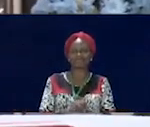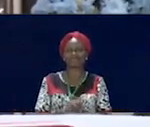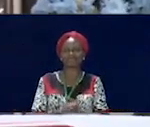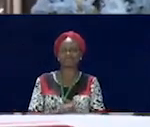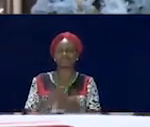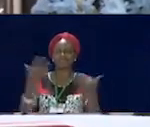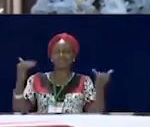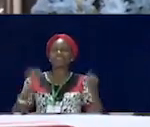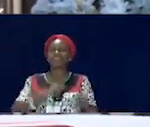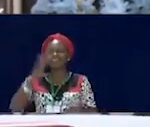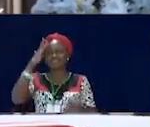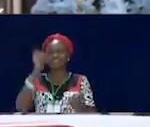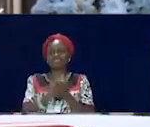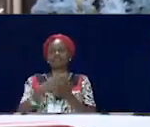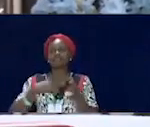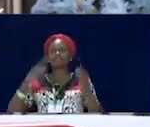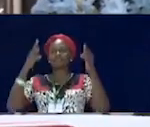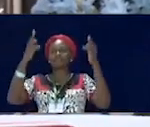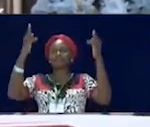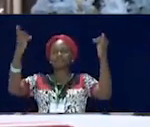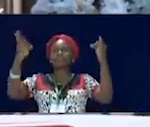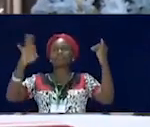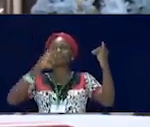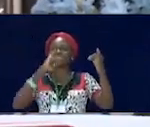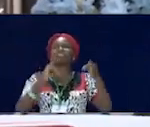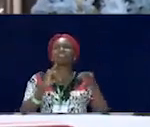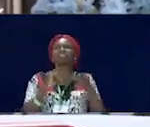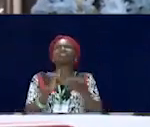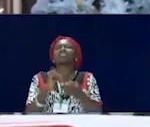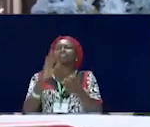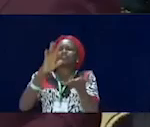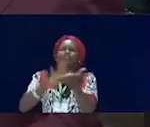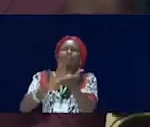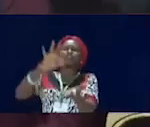Now I know that my future is doubly glorious.